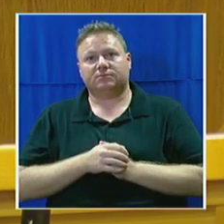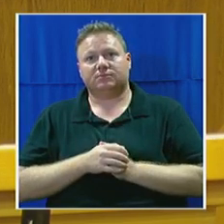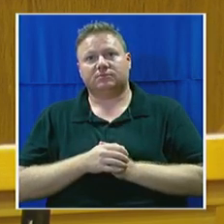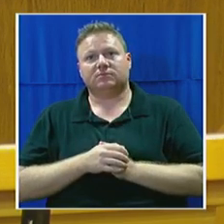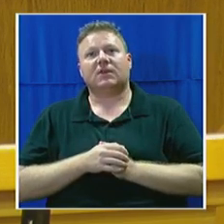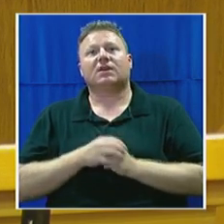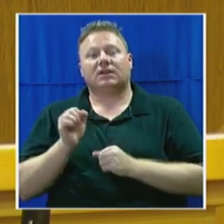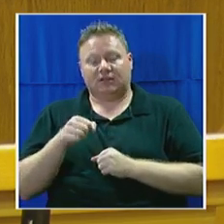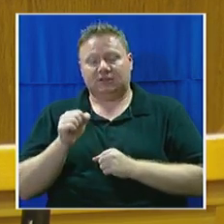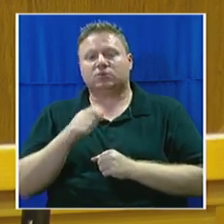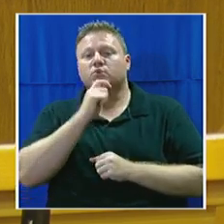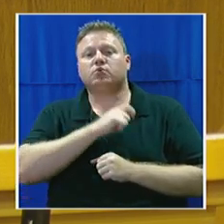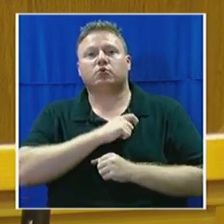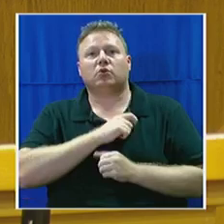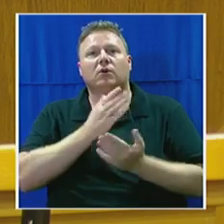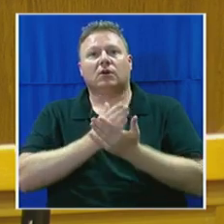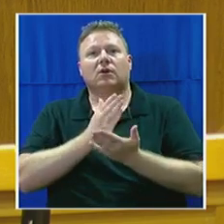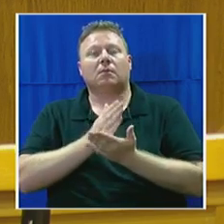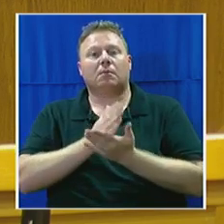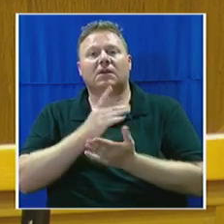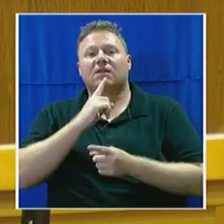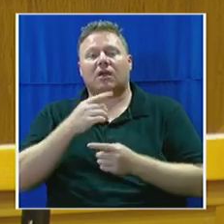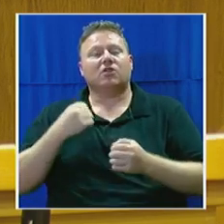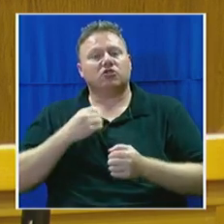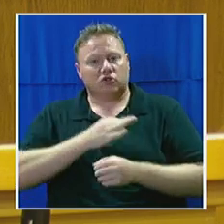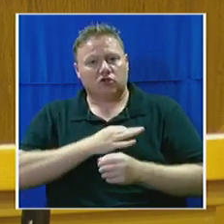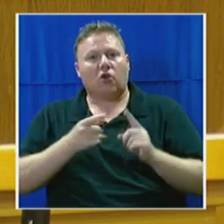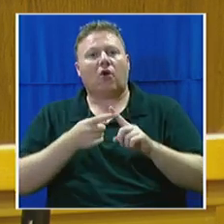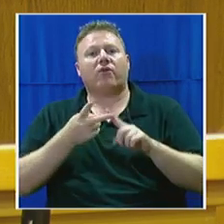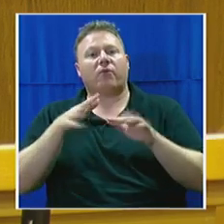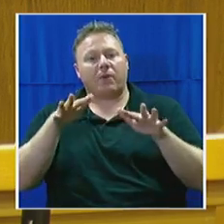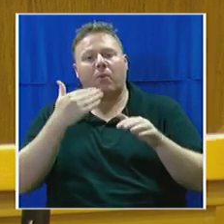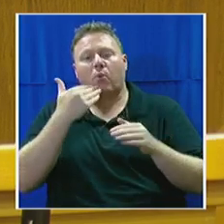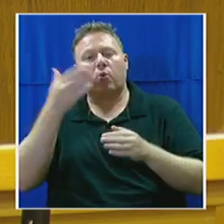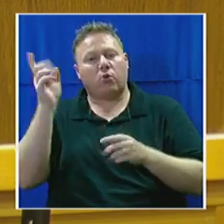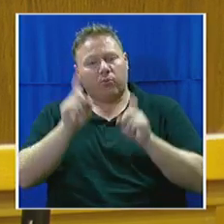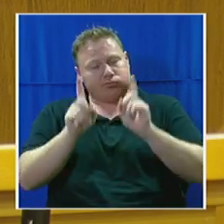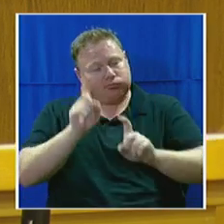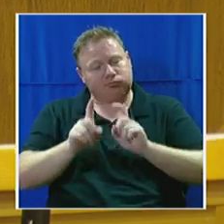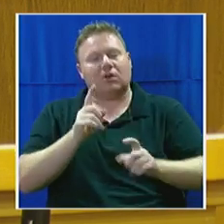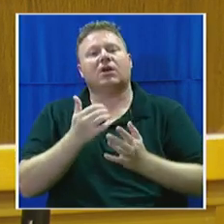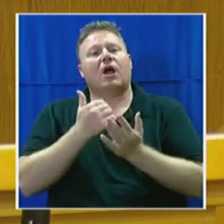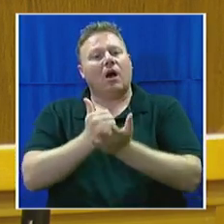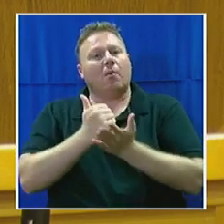we must also commend our staff and our officials that are on duty in all these ports of entry, because they're putting their lives at